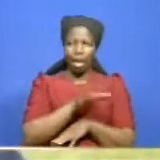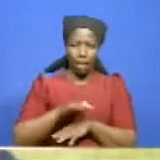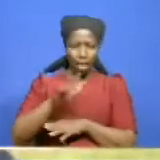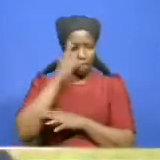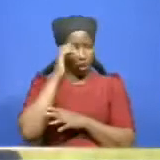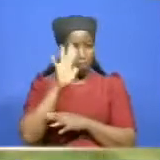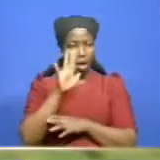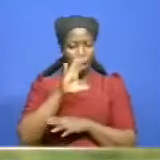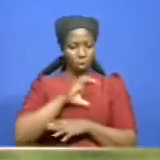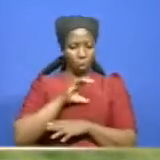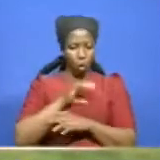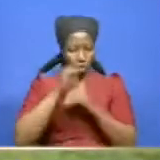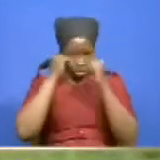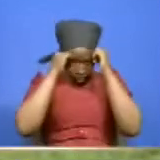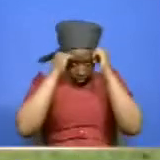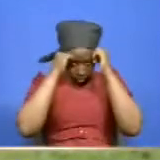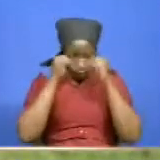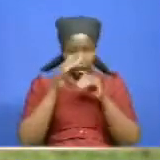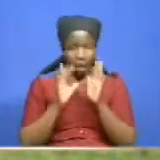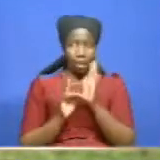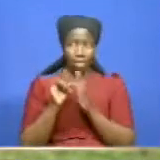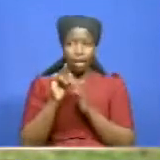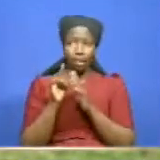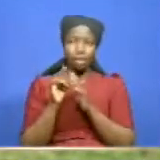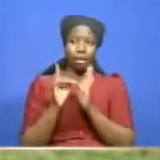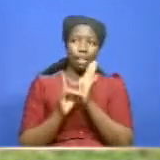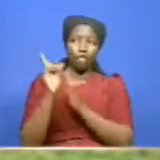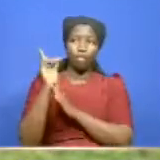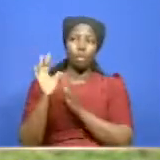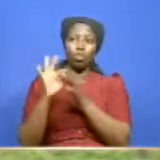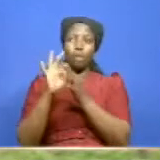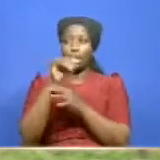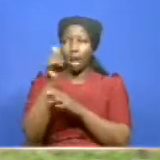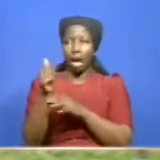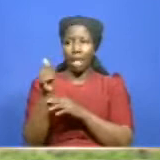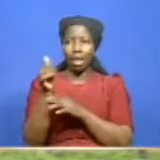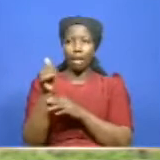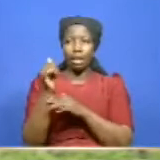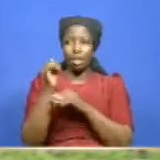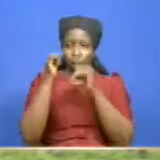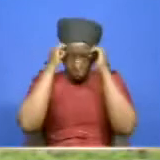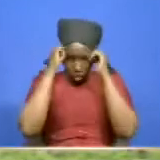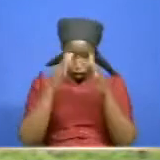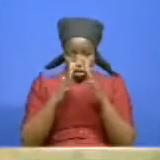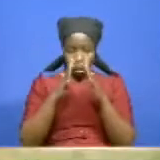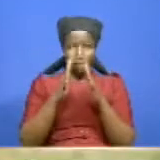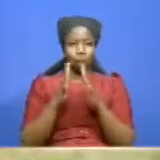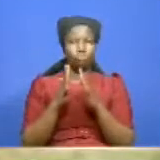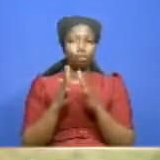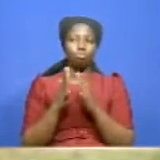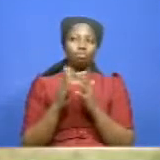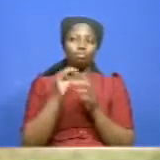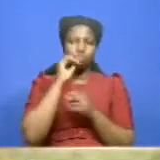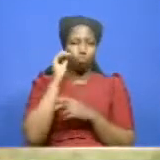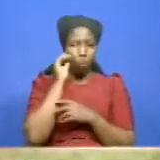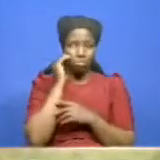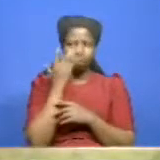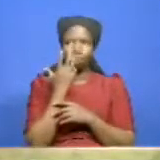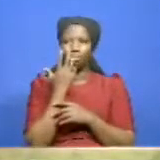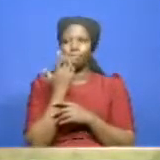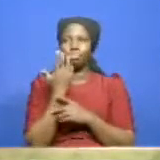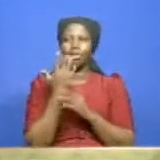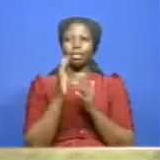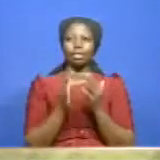own studies. The development joins other large-scale student accommodation specialists such as Akon Holdings, which is